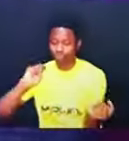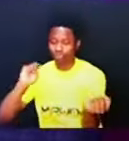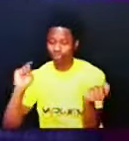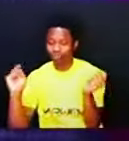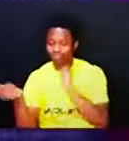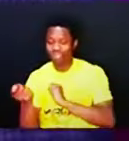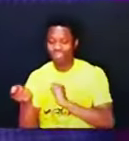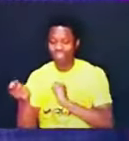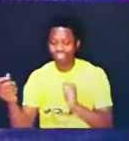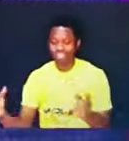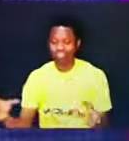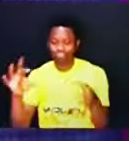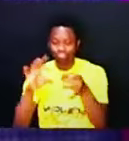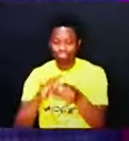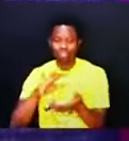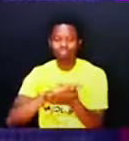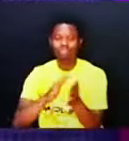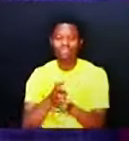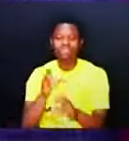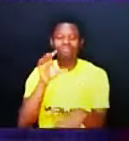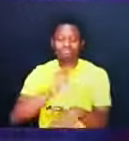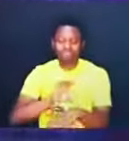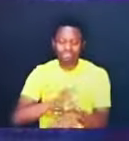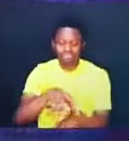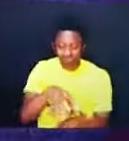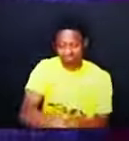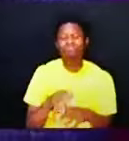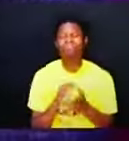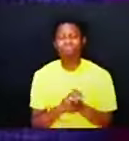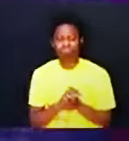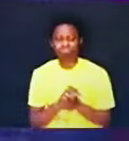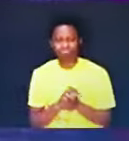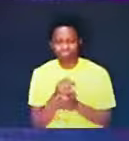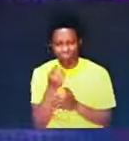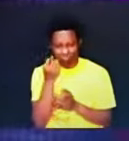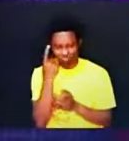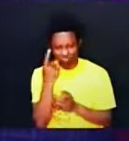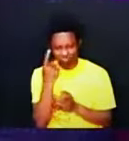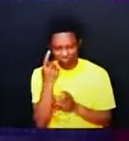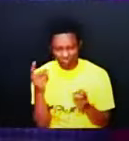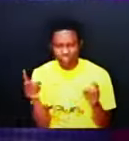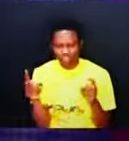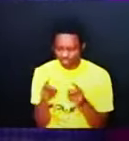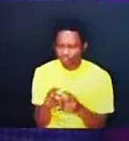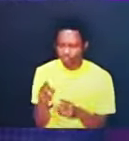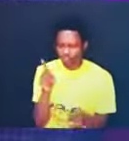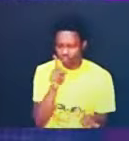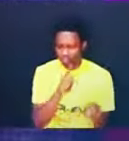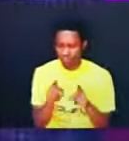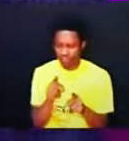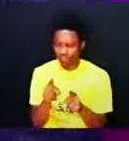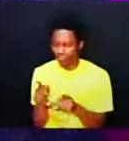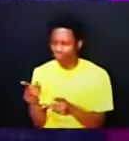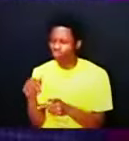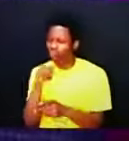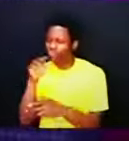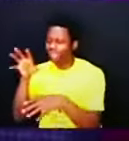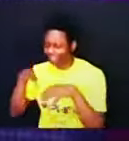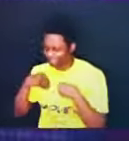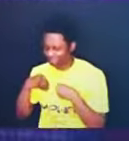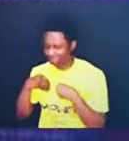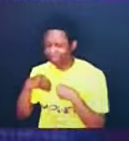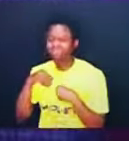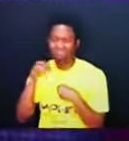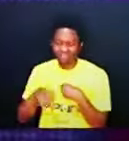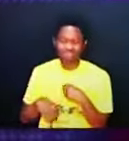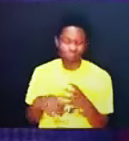you know Hela 4 and as a mamma for any perqua would win in Aka, won't ye Christo knee? A fee a sorry no and as